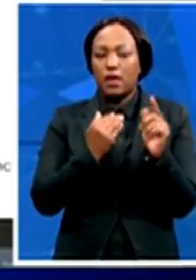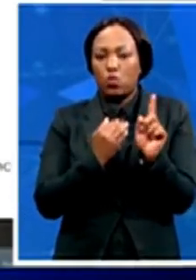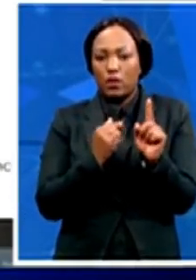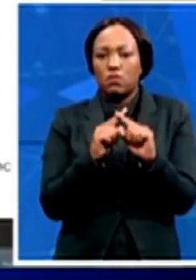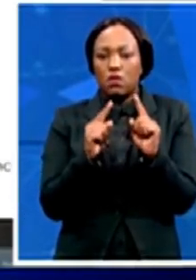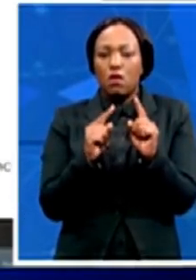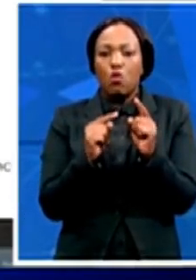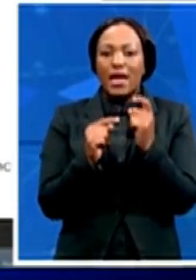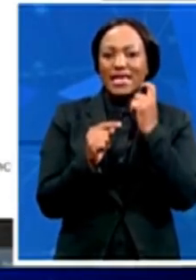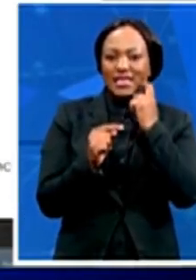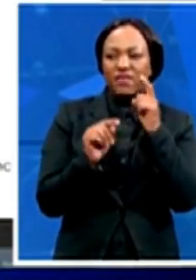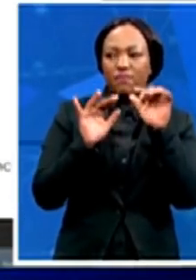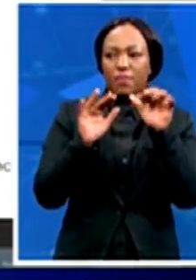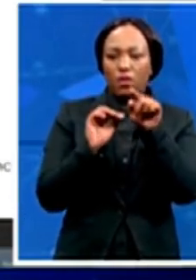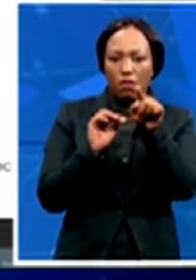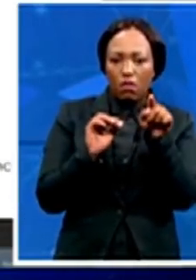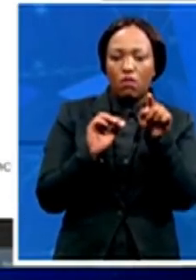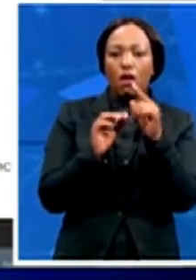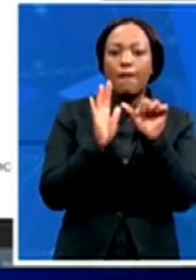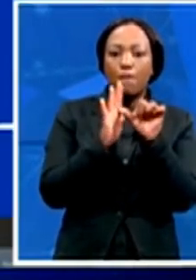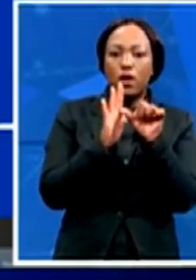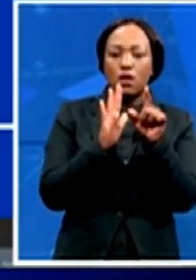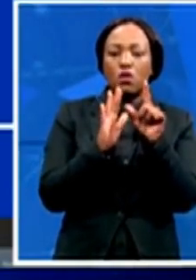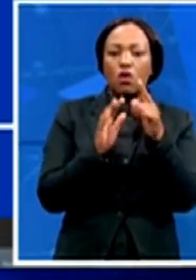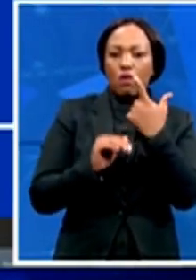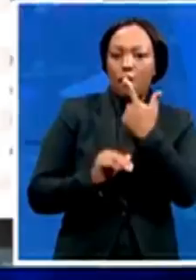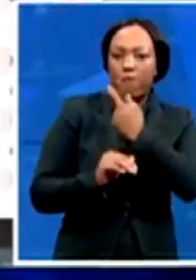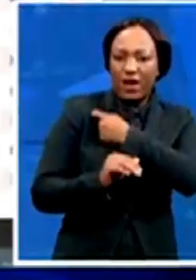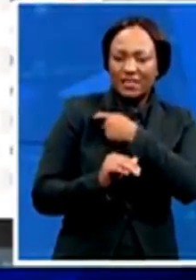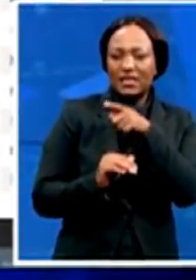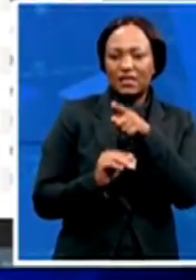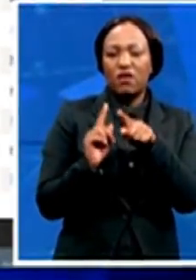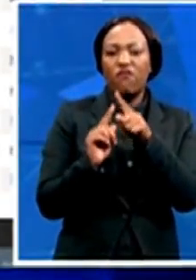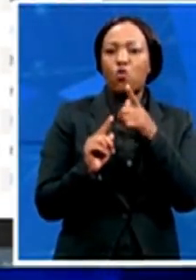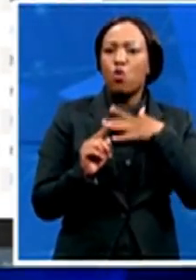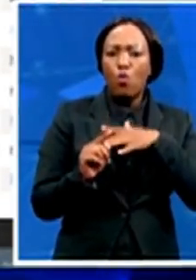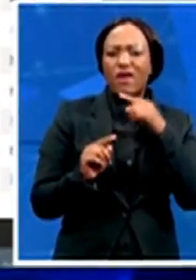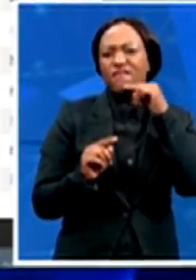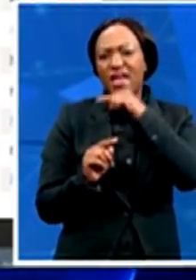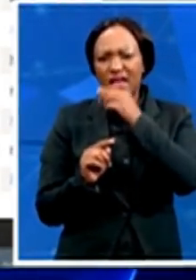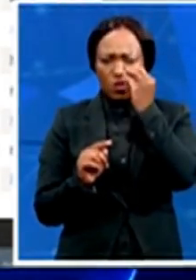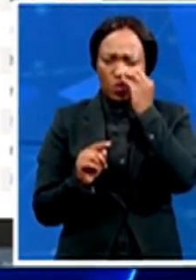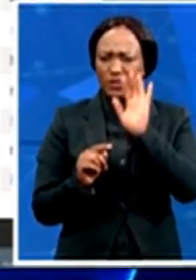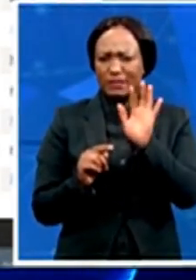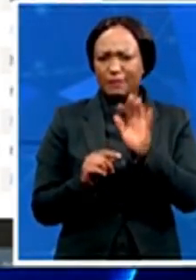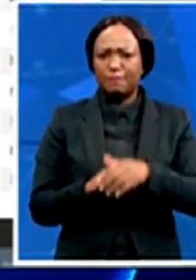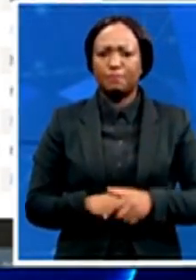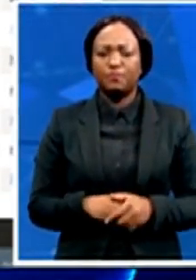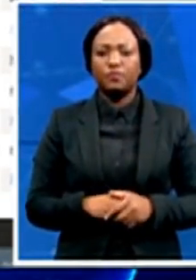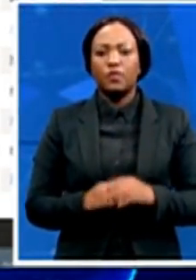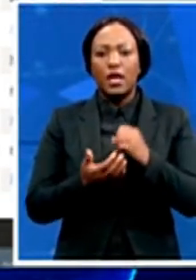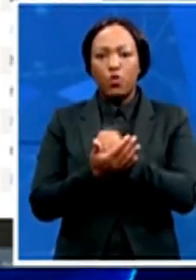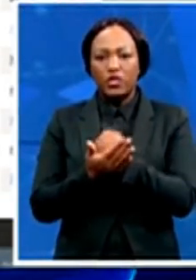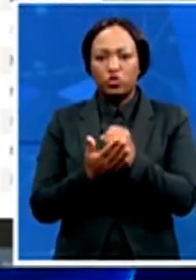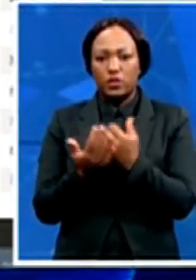also the importance of being vaccinated to counter the misinformation and hesitancy. So our registrations currently look like the following,